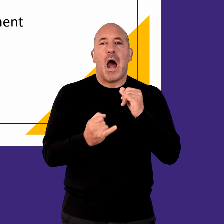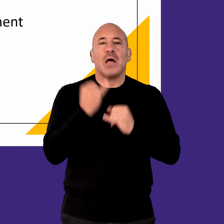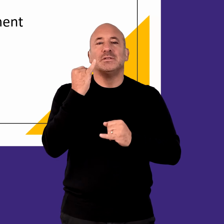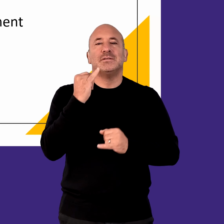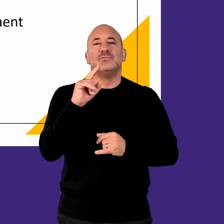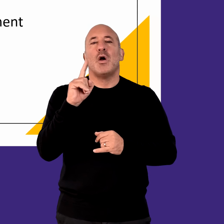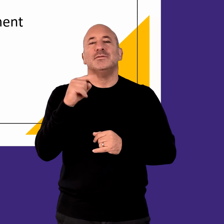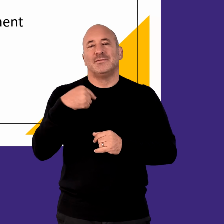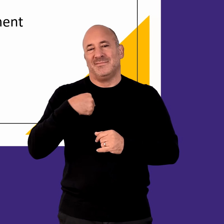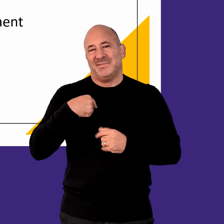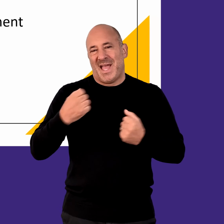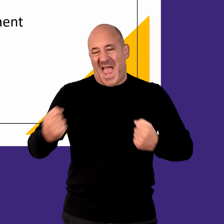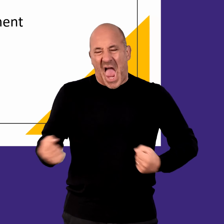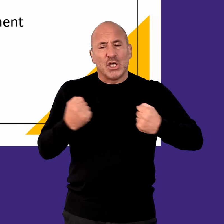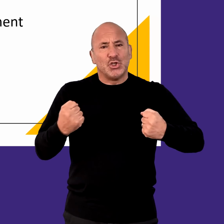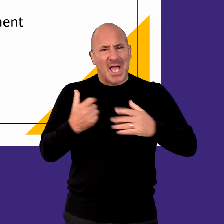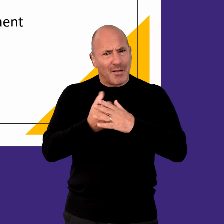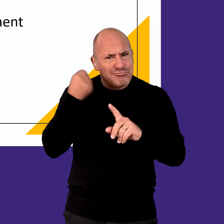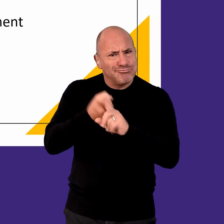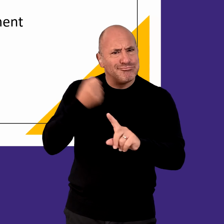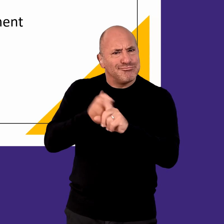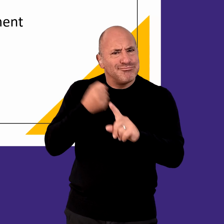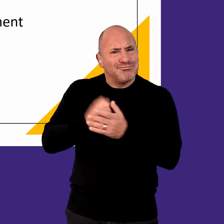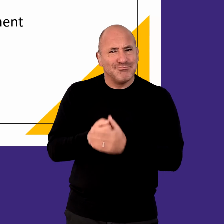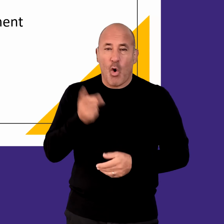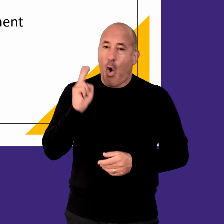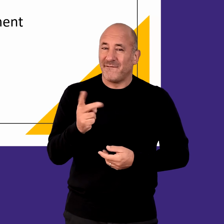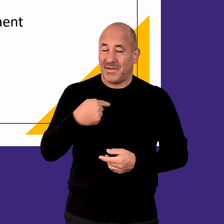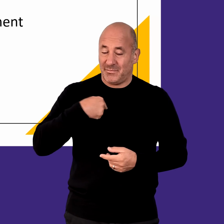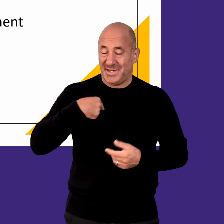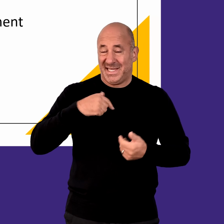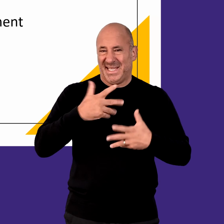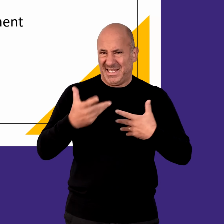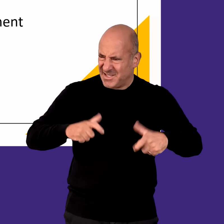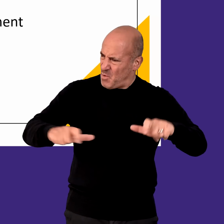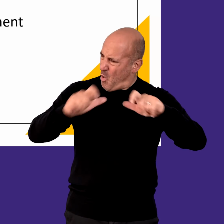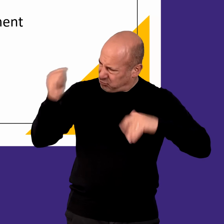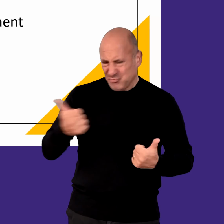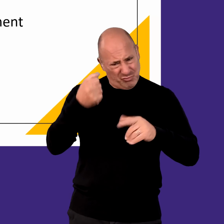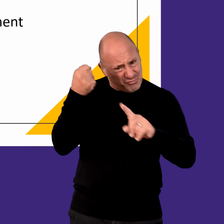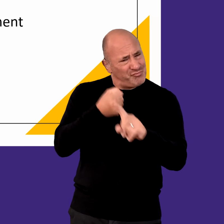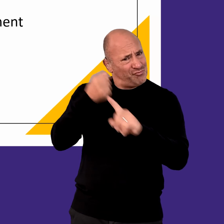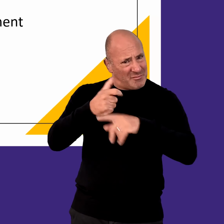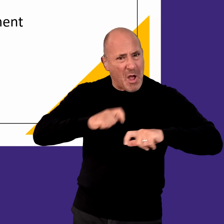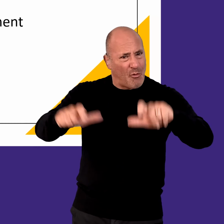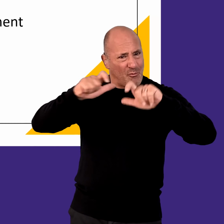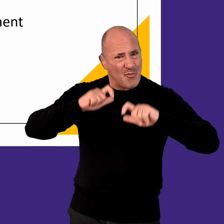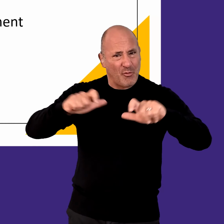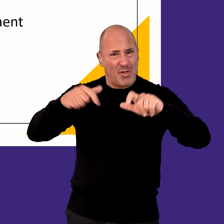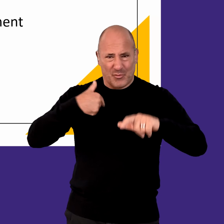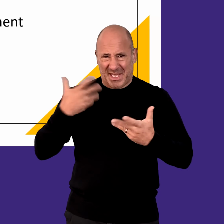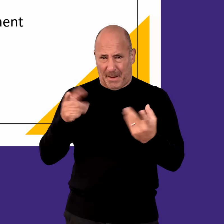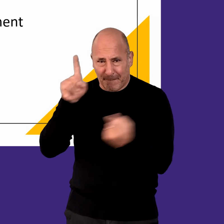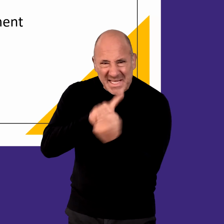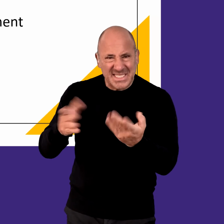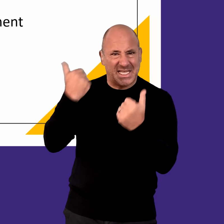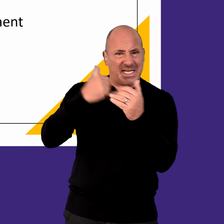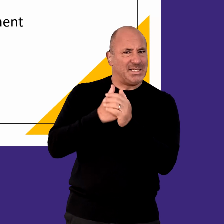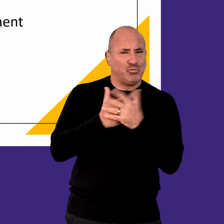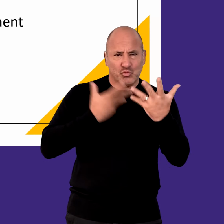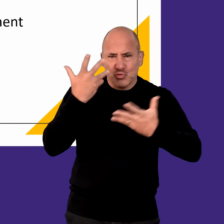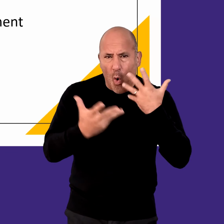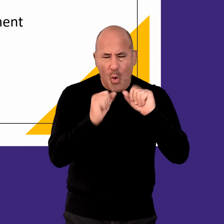And I think the final thing is that we bring the energy and the drive. So we're often the partner that keeps it going. We're the one that puts the